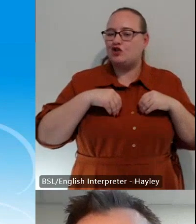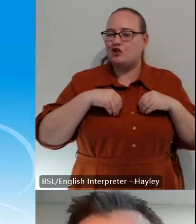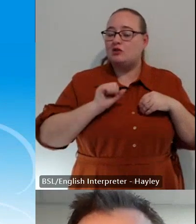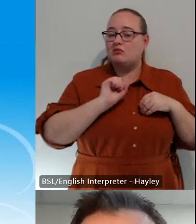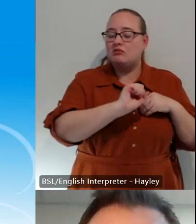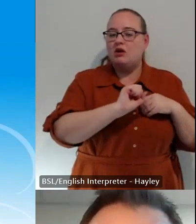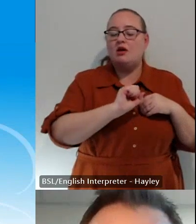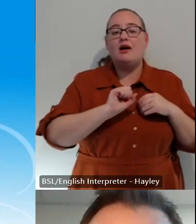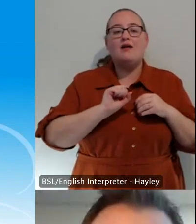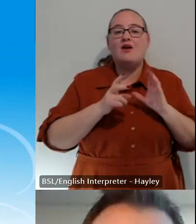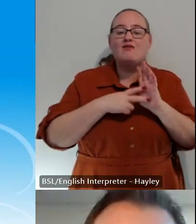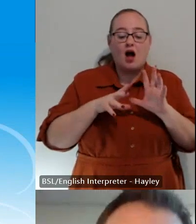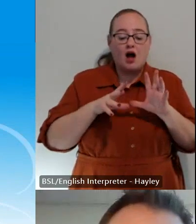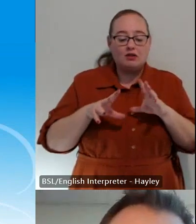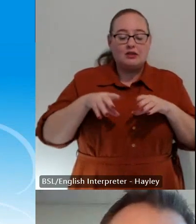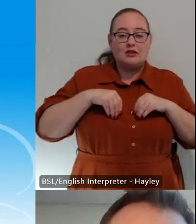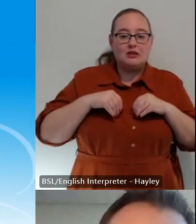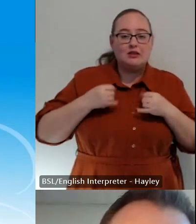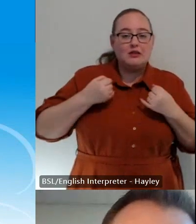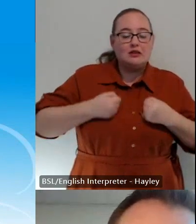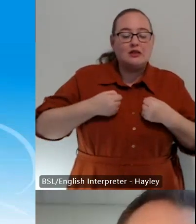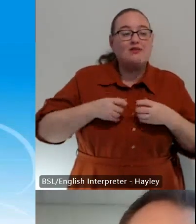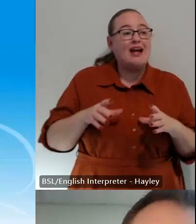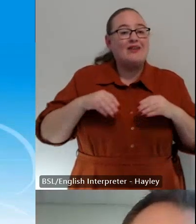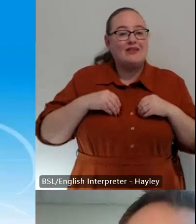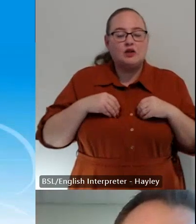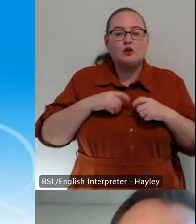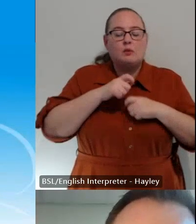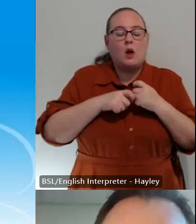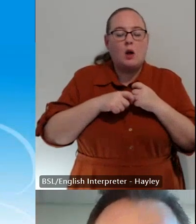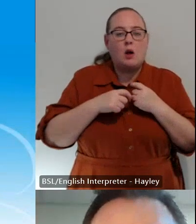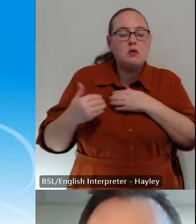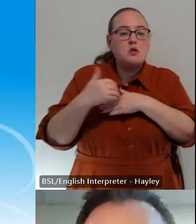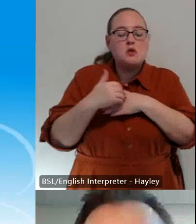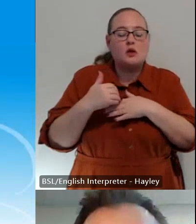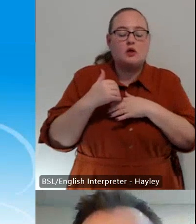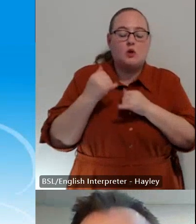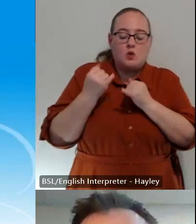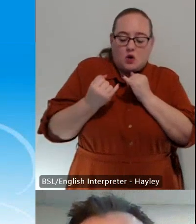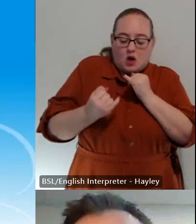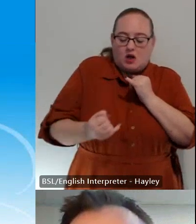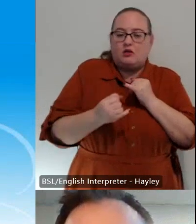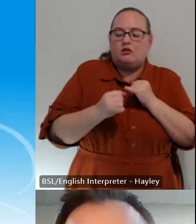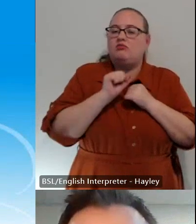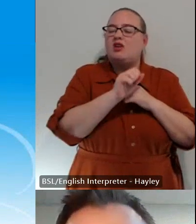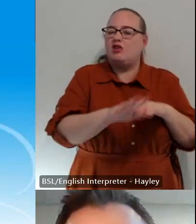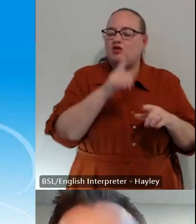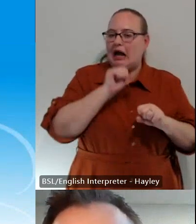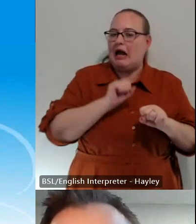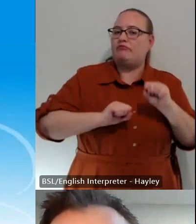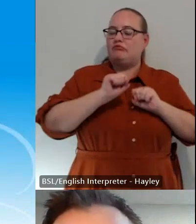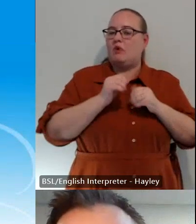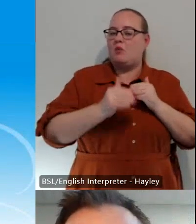that virus to get a head start once it infects us. And they have processes in place, things like, which you may have heard of, things